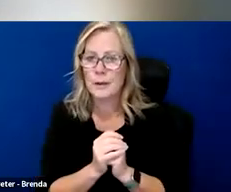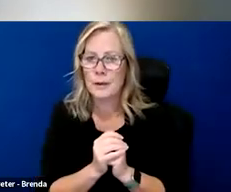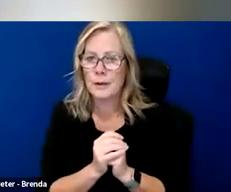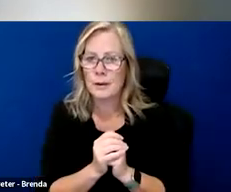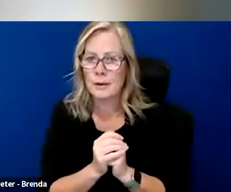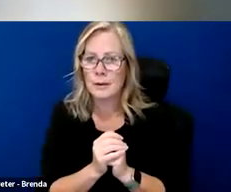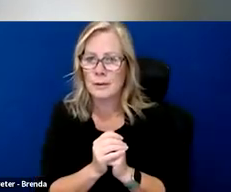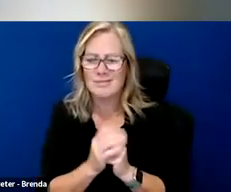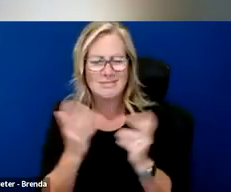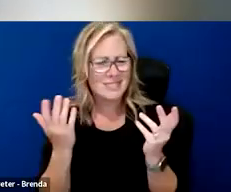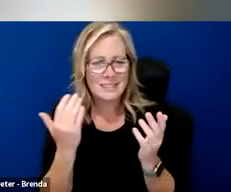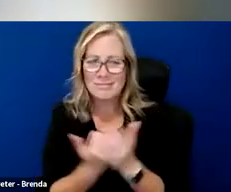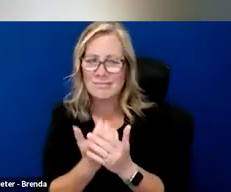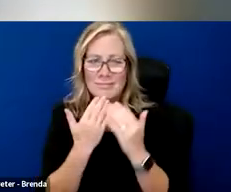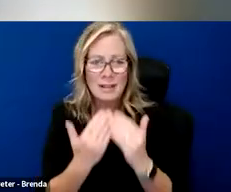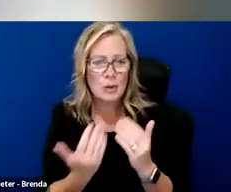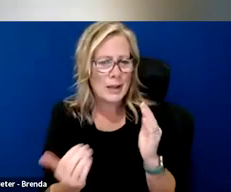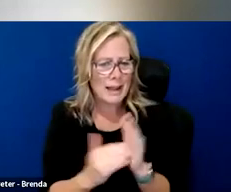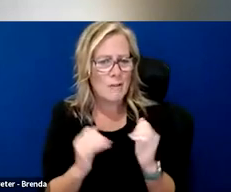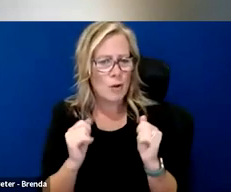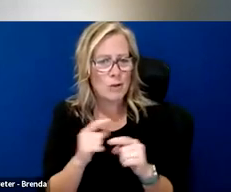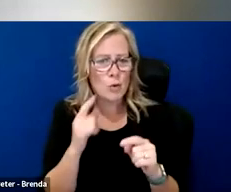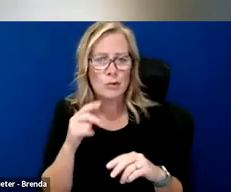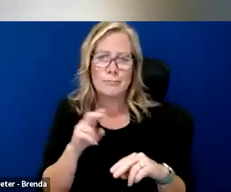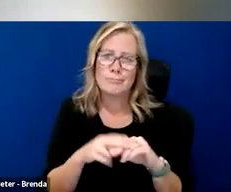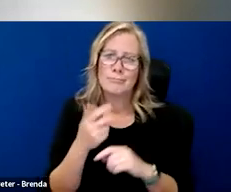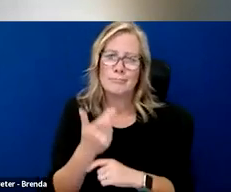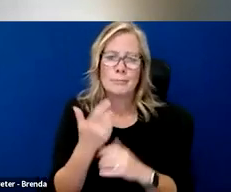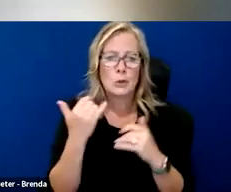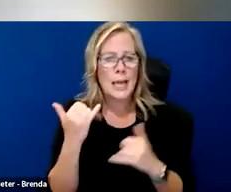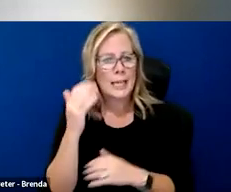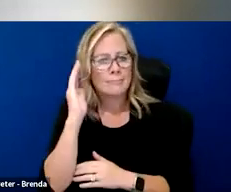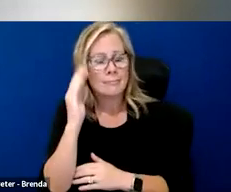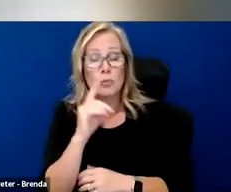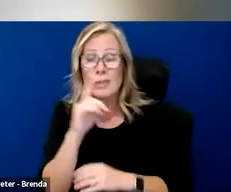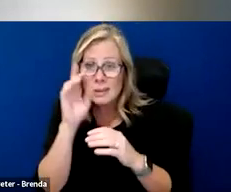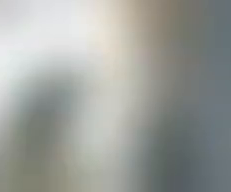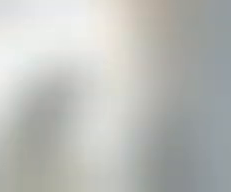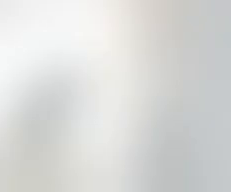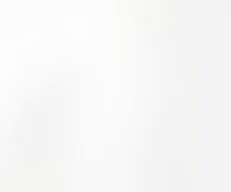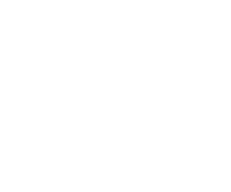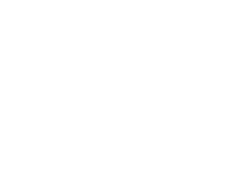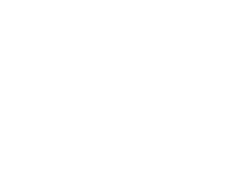Thank you again for everyone taking the time to join us today. I think this was a very important and informative conversation.